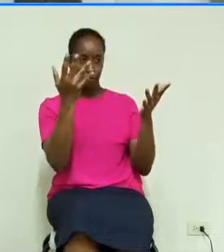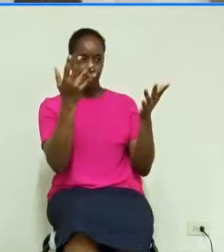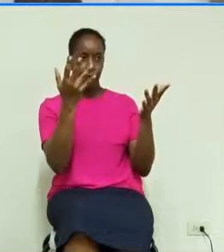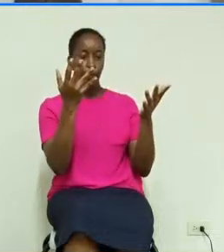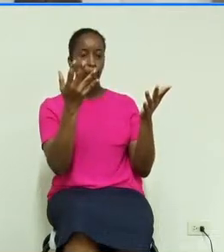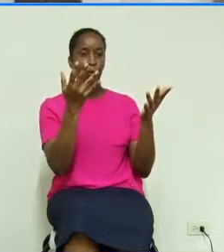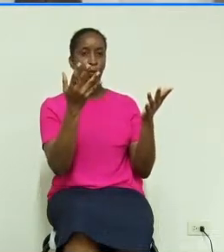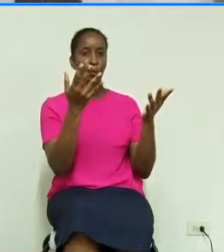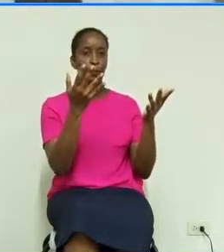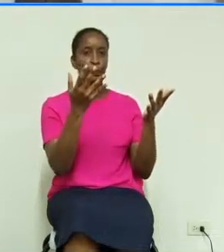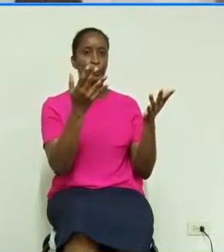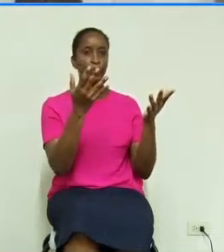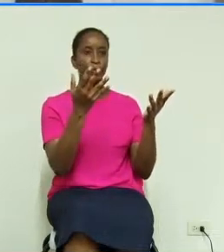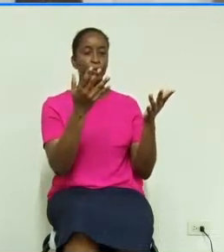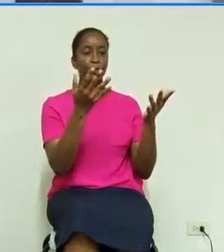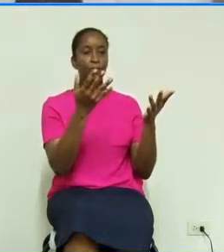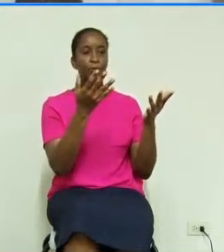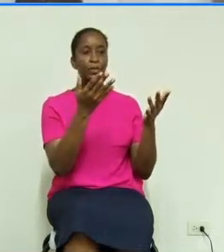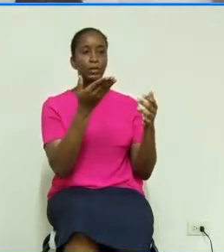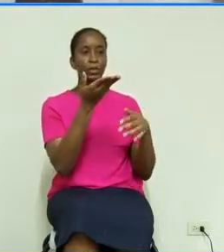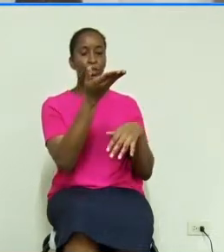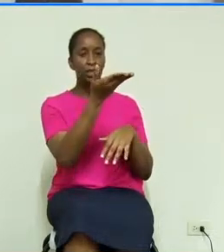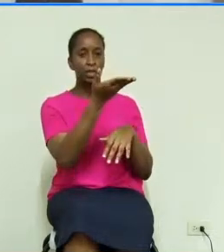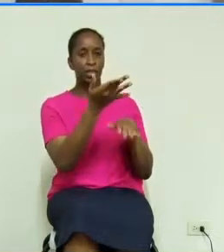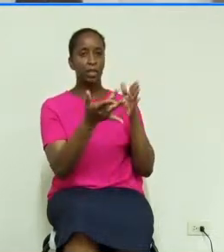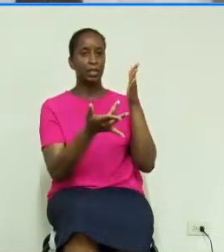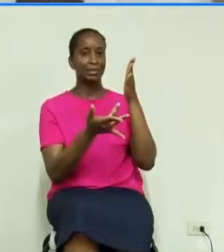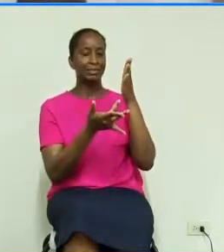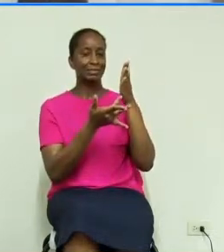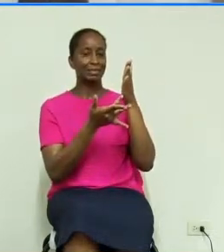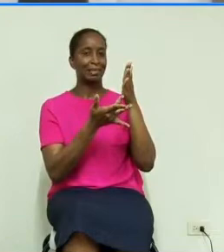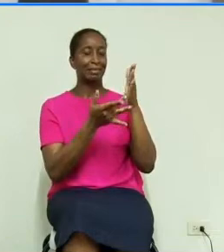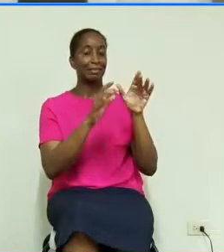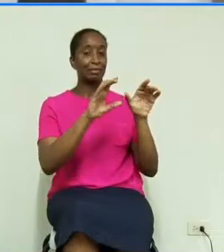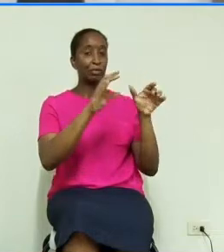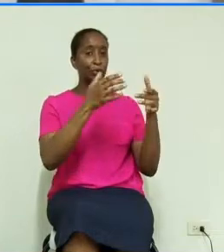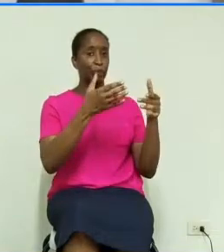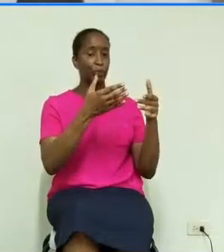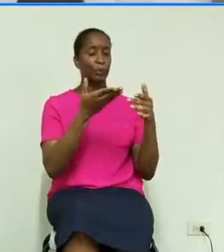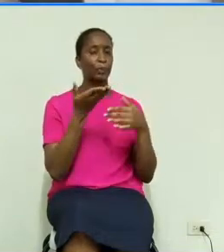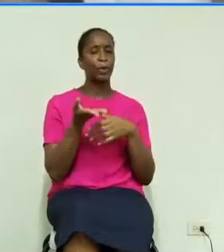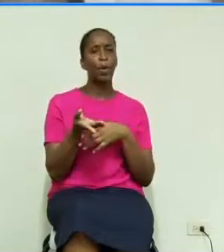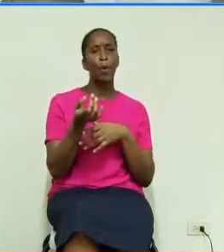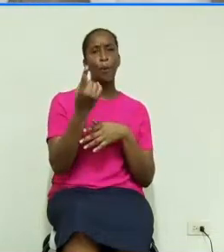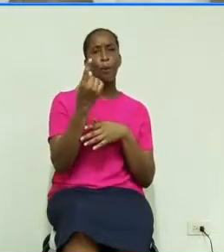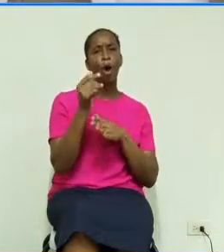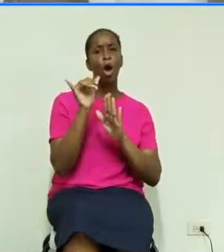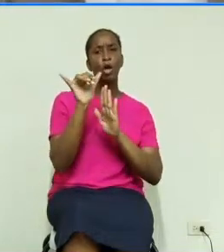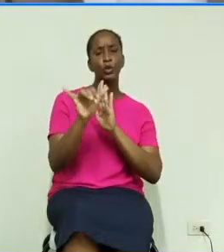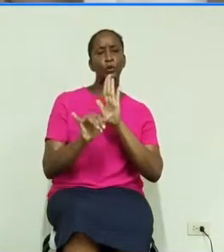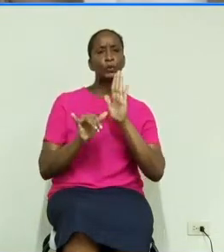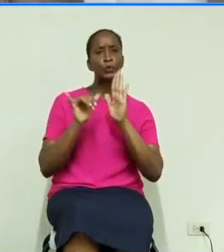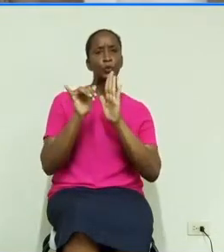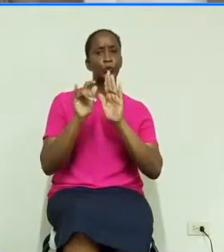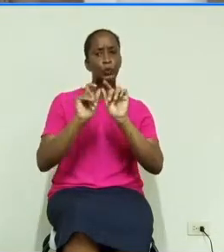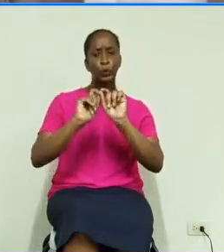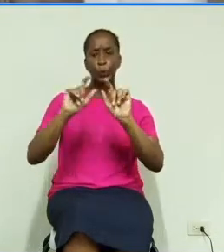or seen. If we could have some technical checks, please. That is the information we're getting.